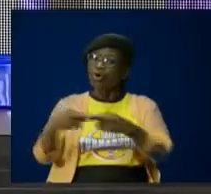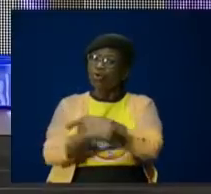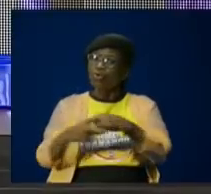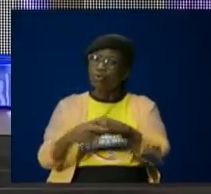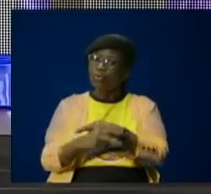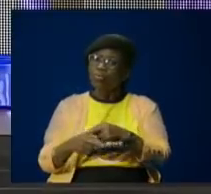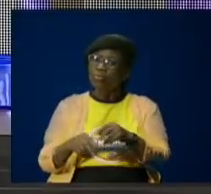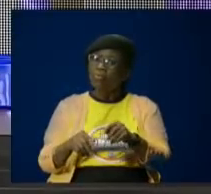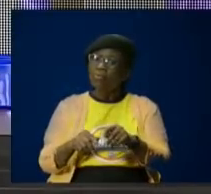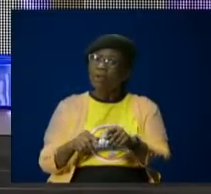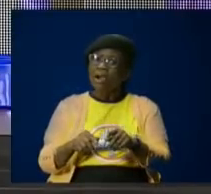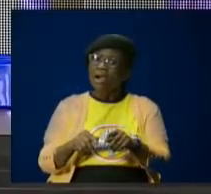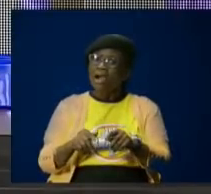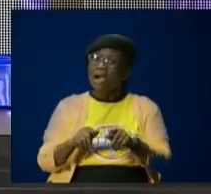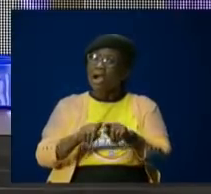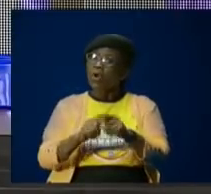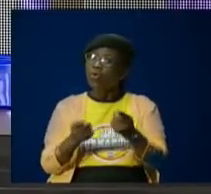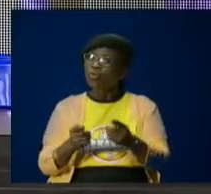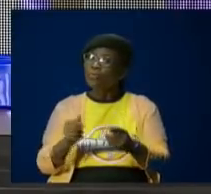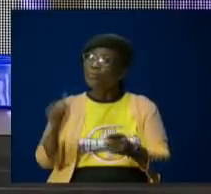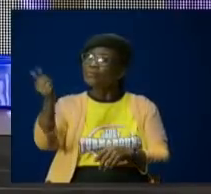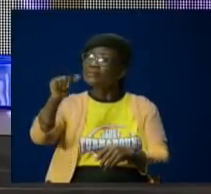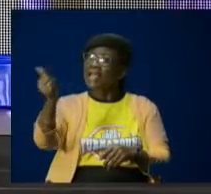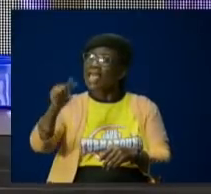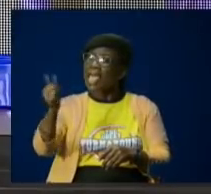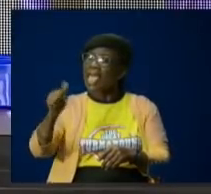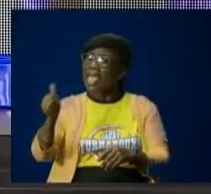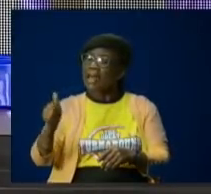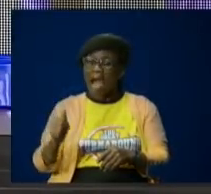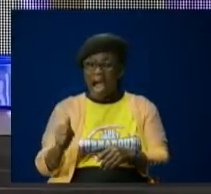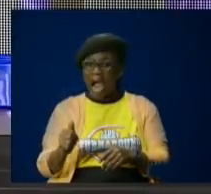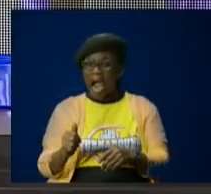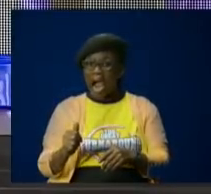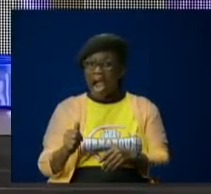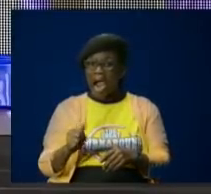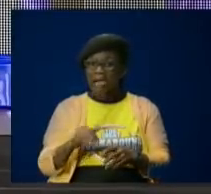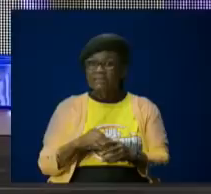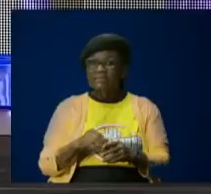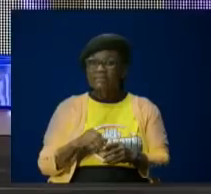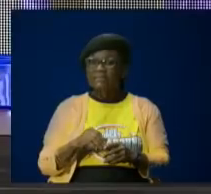In the middle of the ocean, you can't see land anywhere.